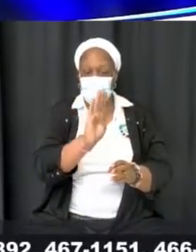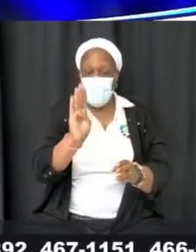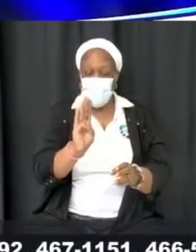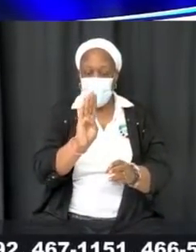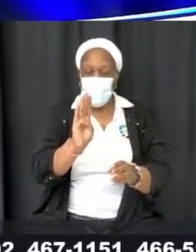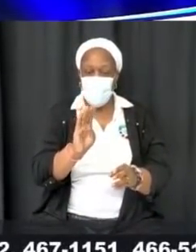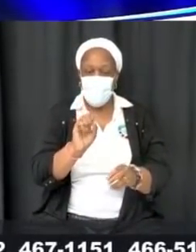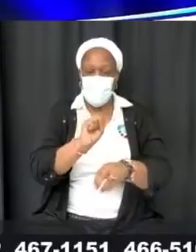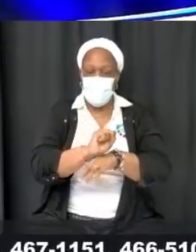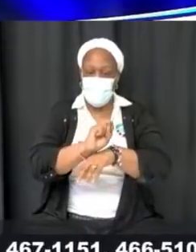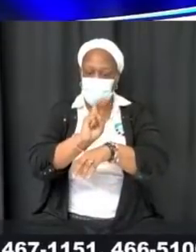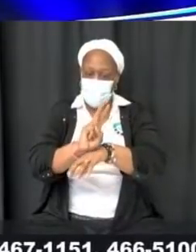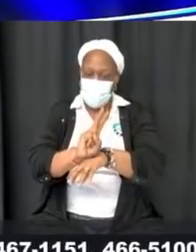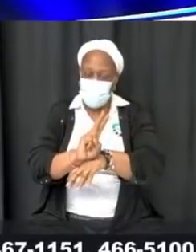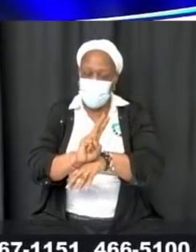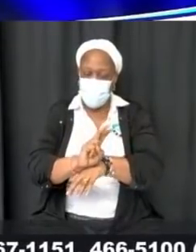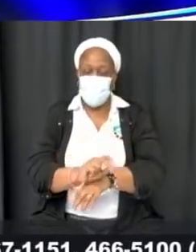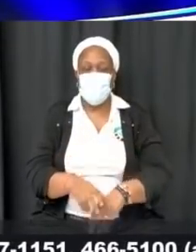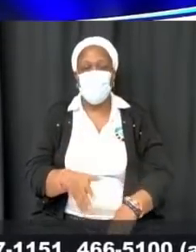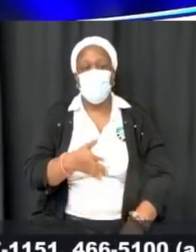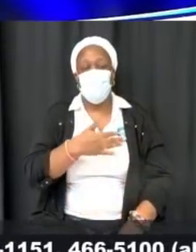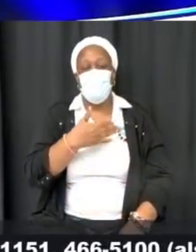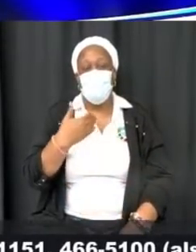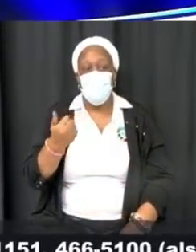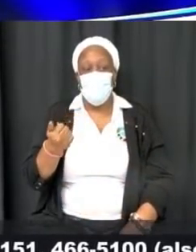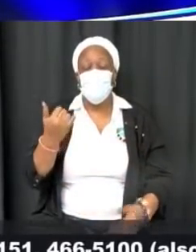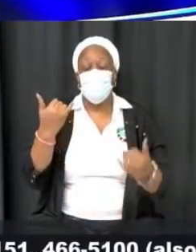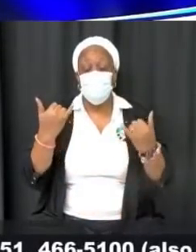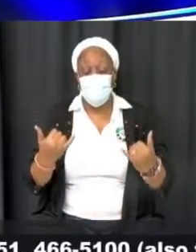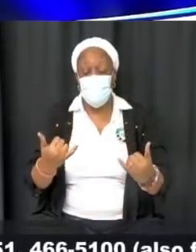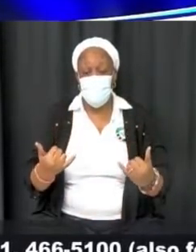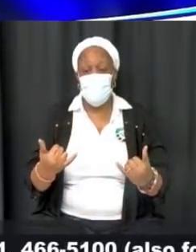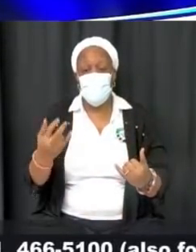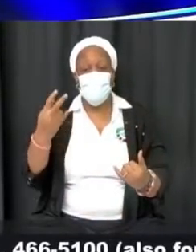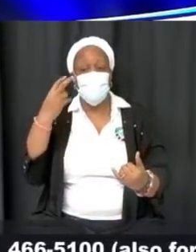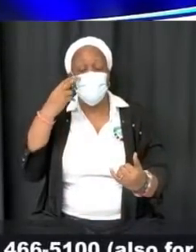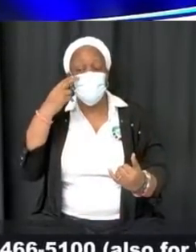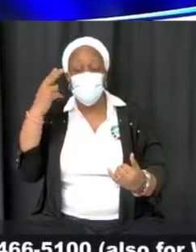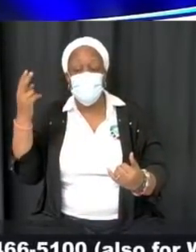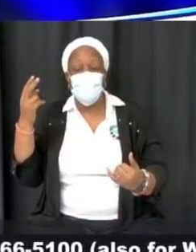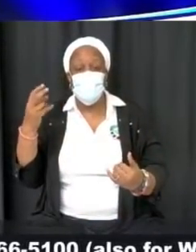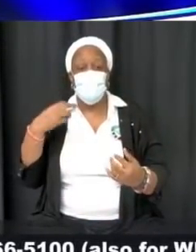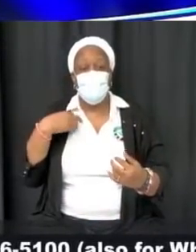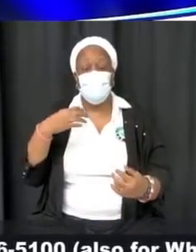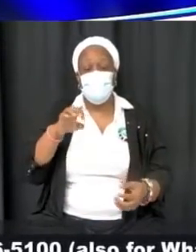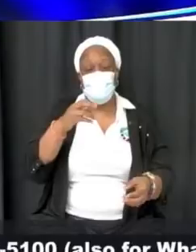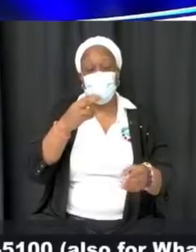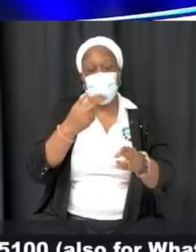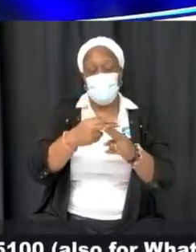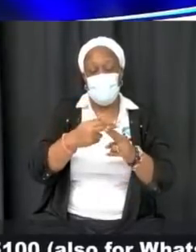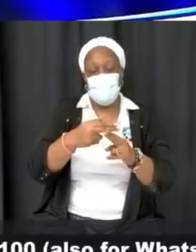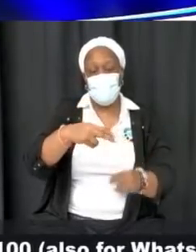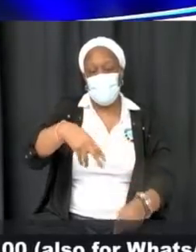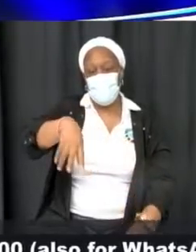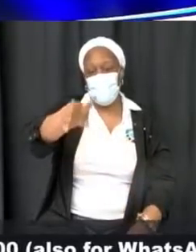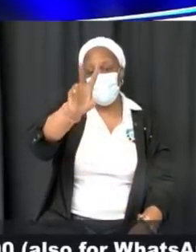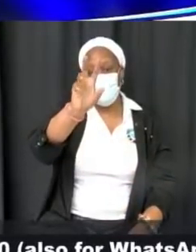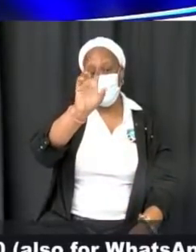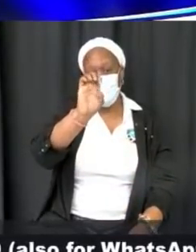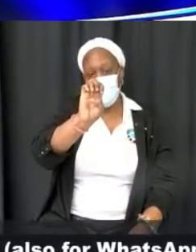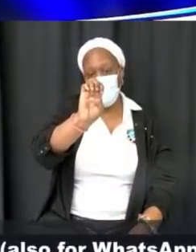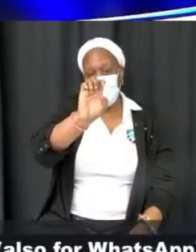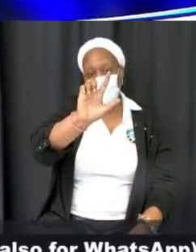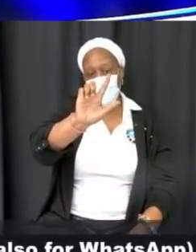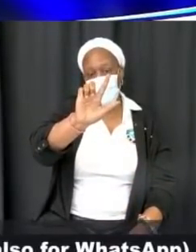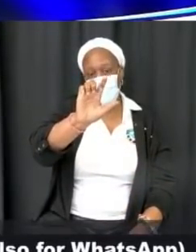places that are now experiencing the brunt of Tropical Storm Elsa. Let us remember them